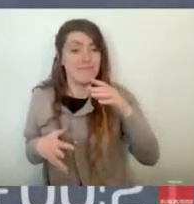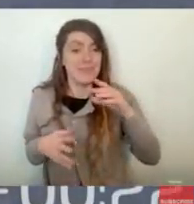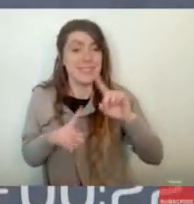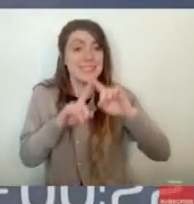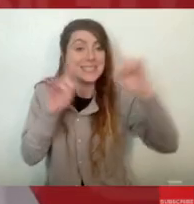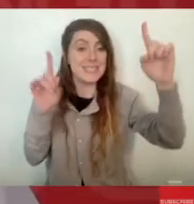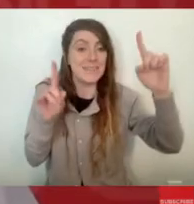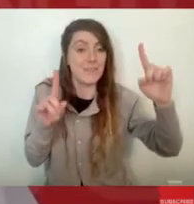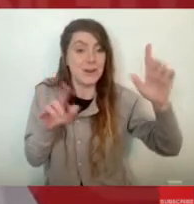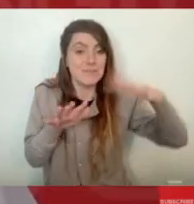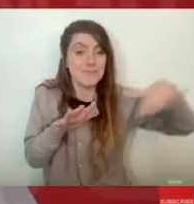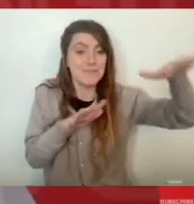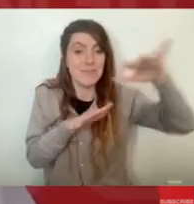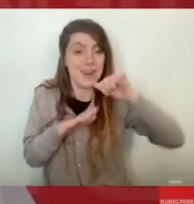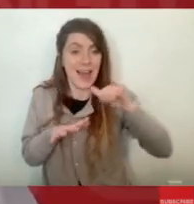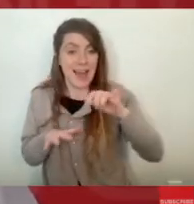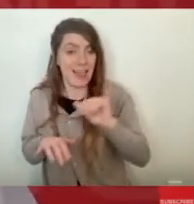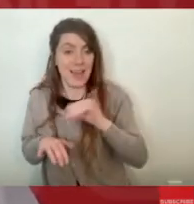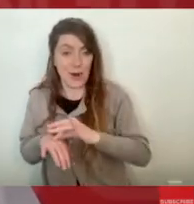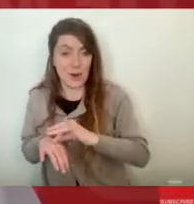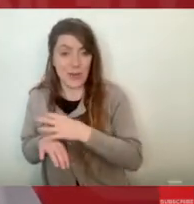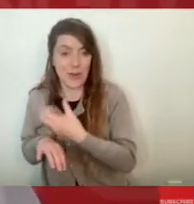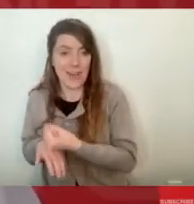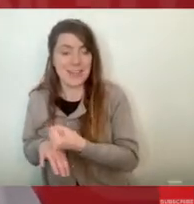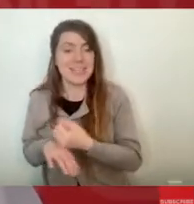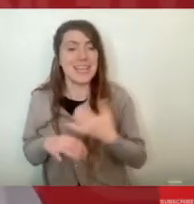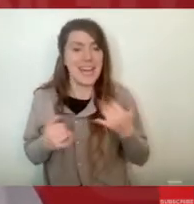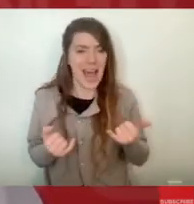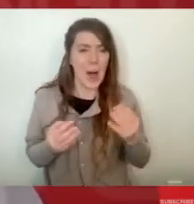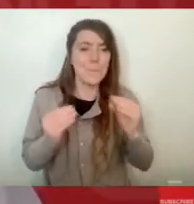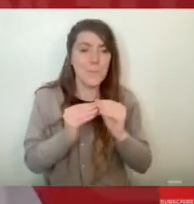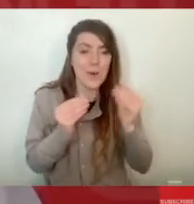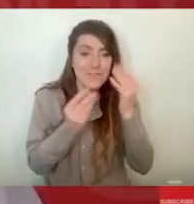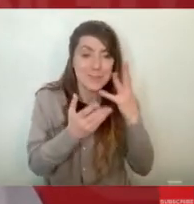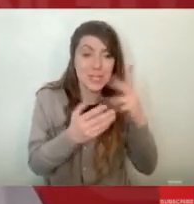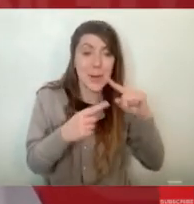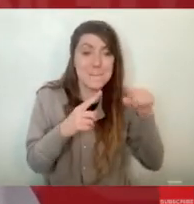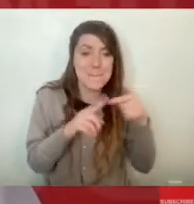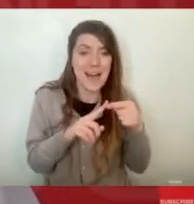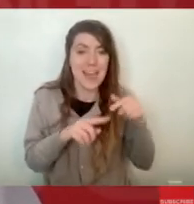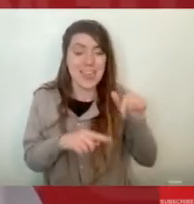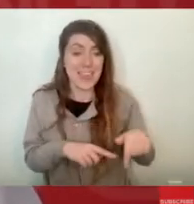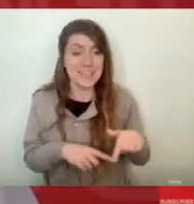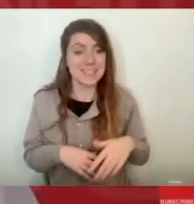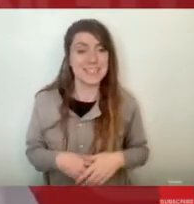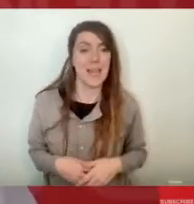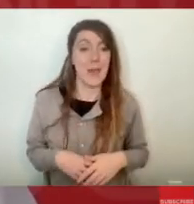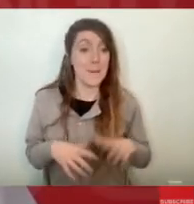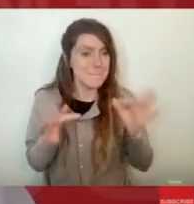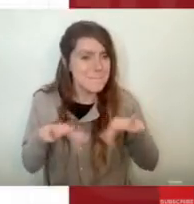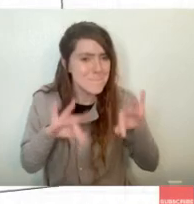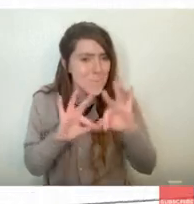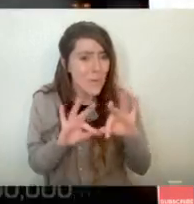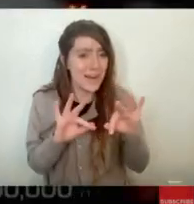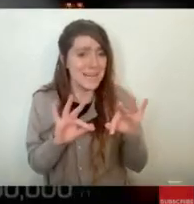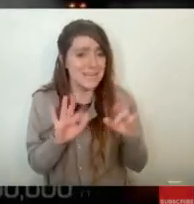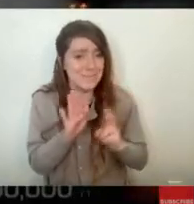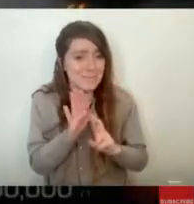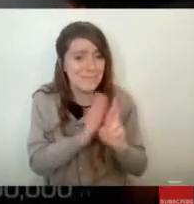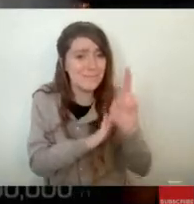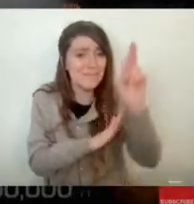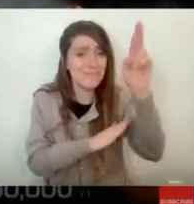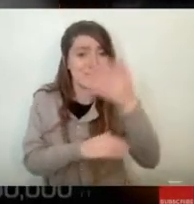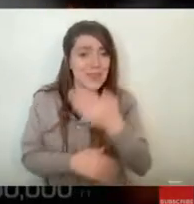returning home. Our Isabel Rosales has more on this historic 31st flight of the New Shepard rocket.